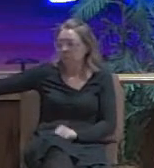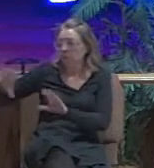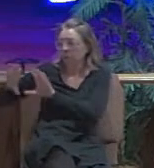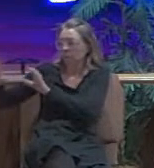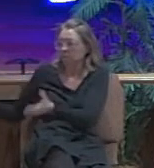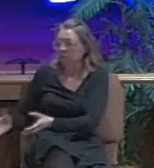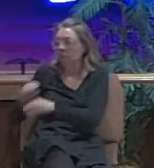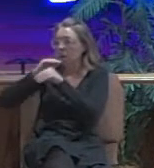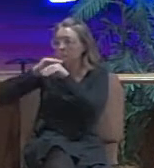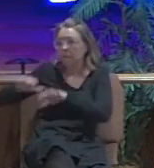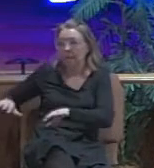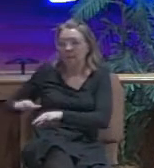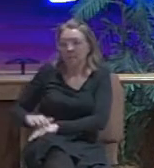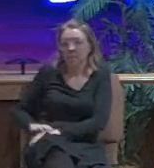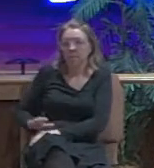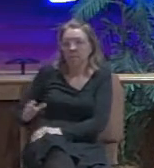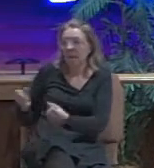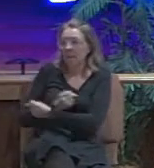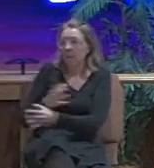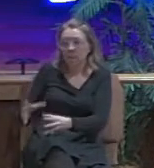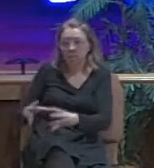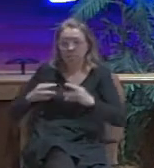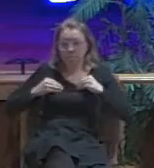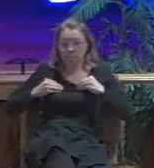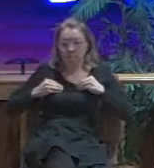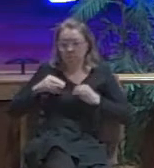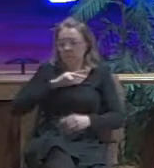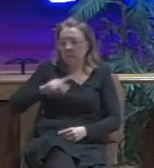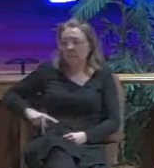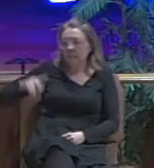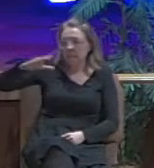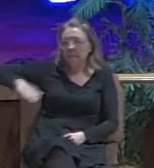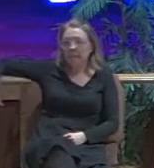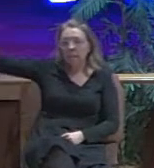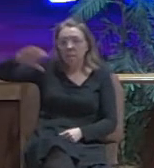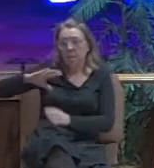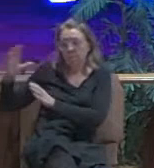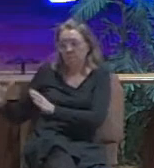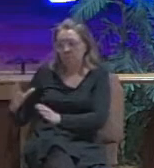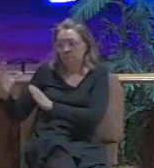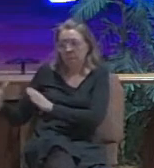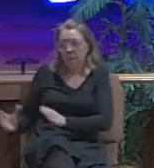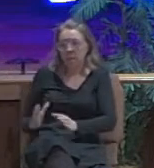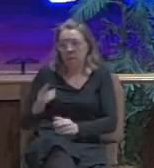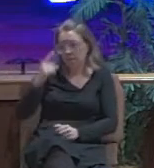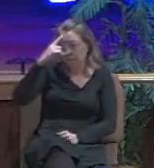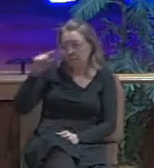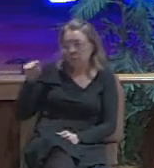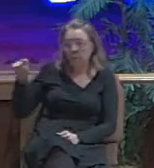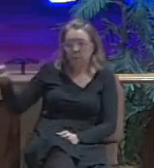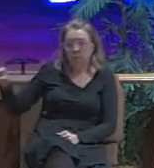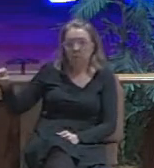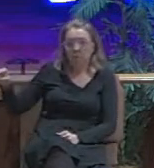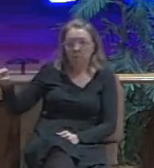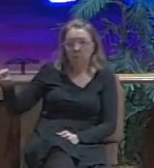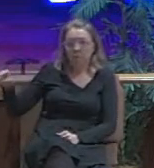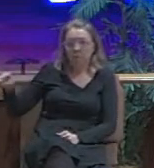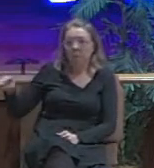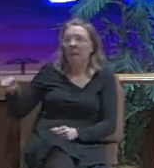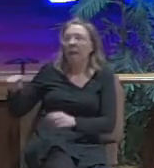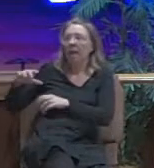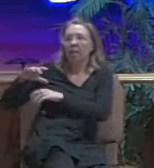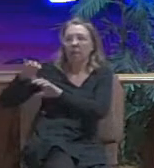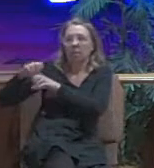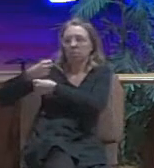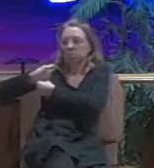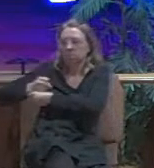your inheritance, the kingdom prepared for you since the creation of the world. For I was hungry, and you gave